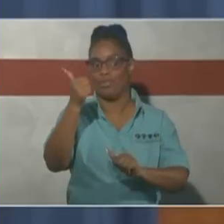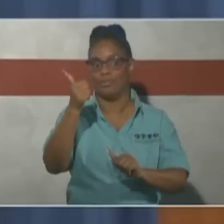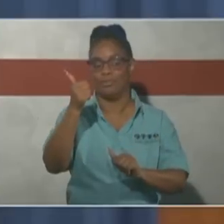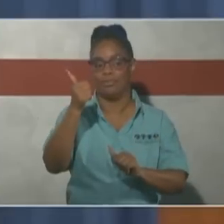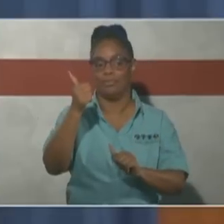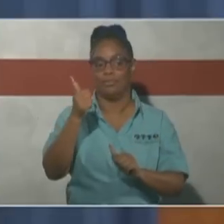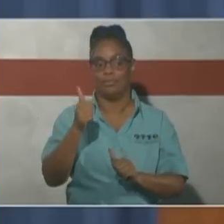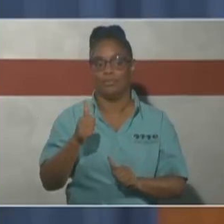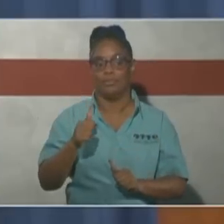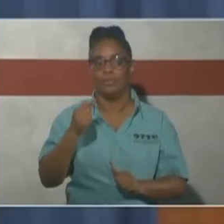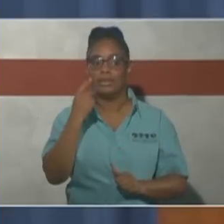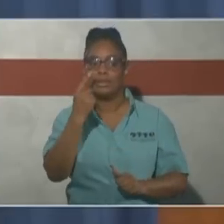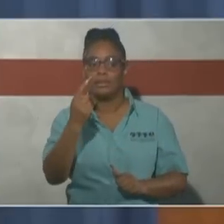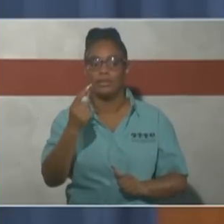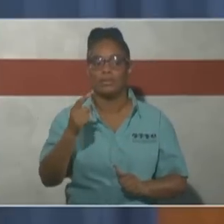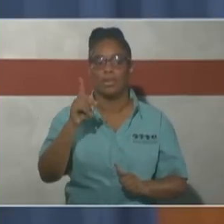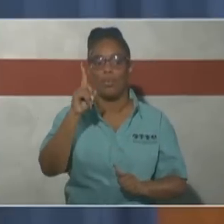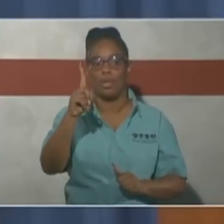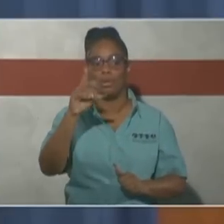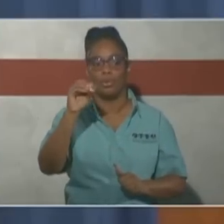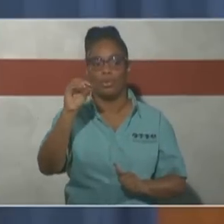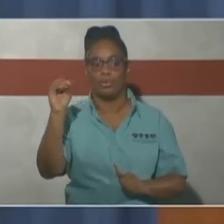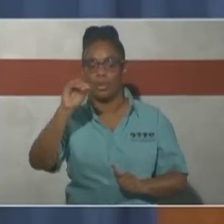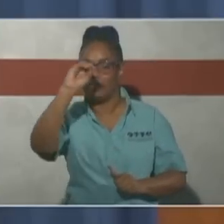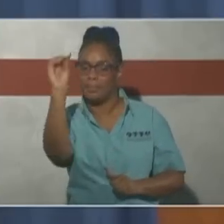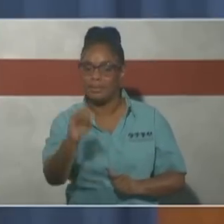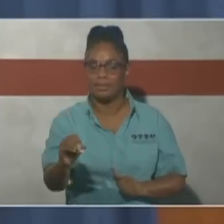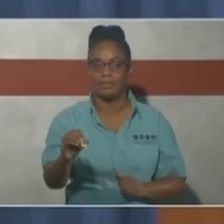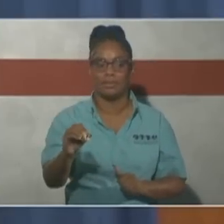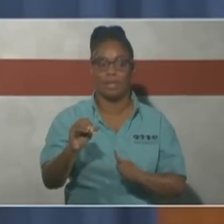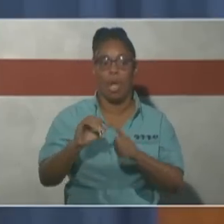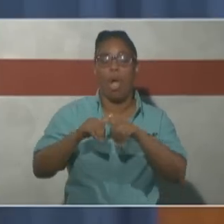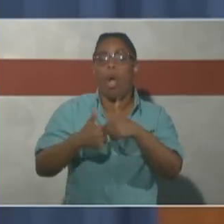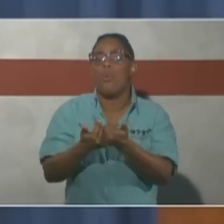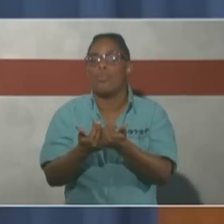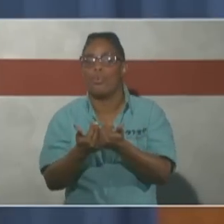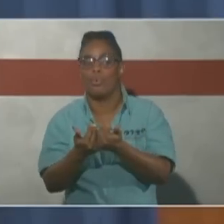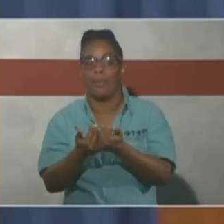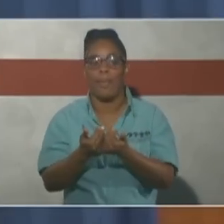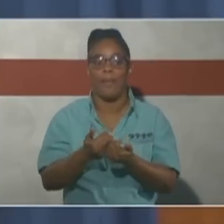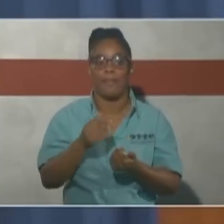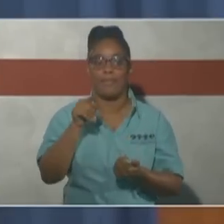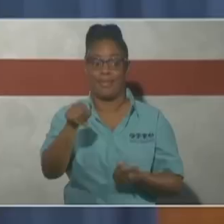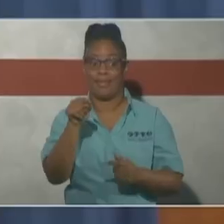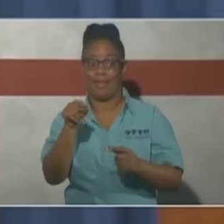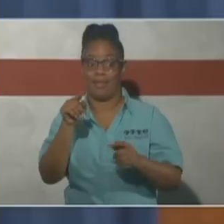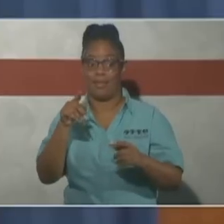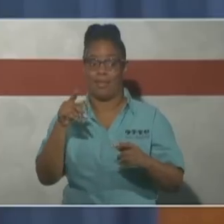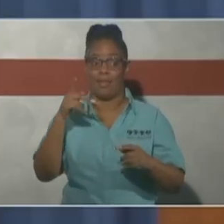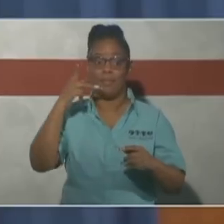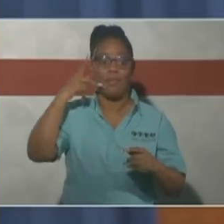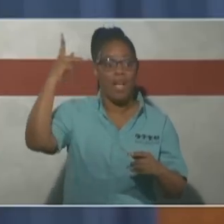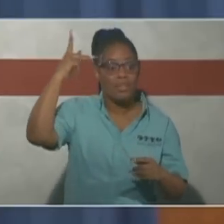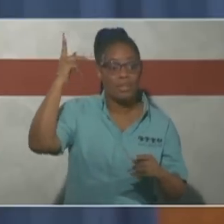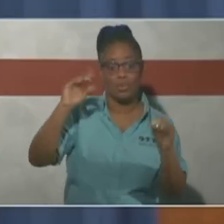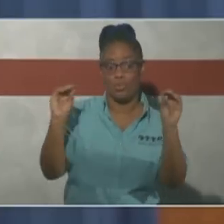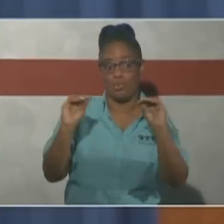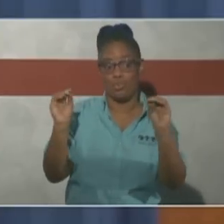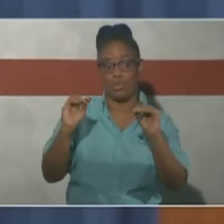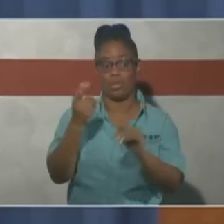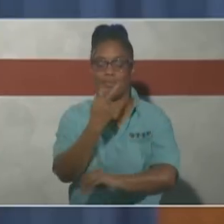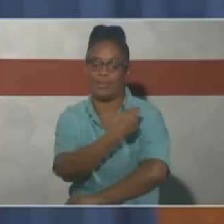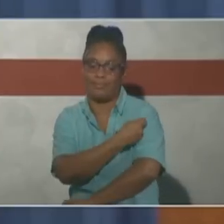being infected with COVID-19, and for the most part,